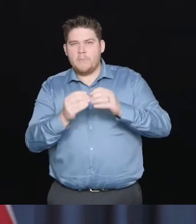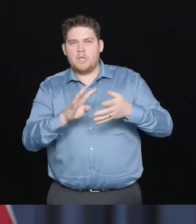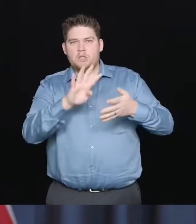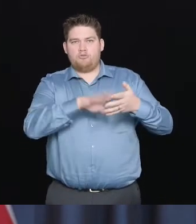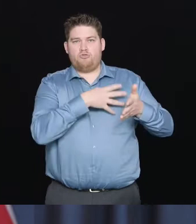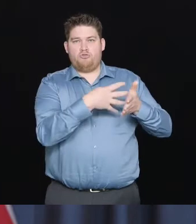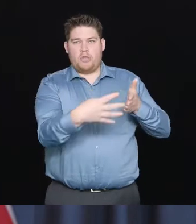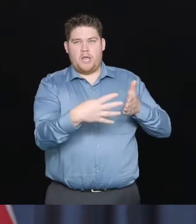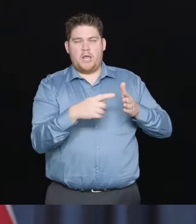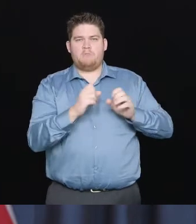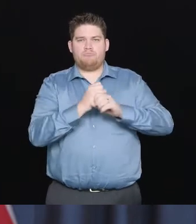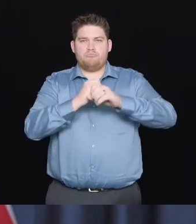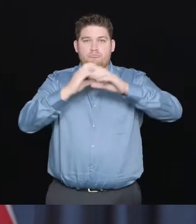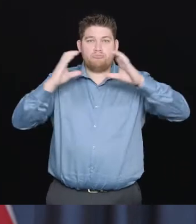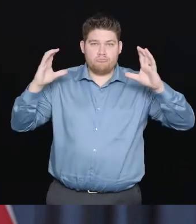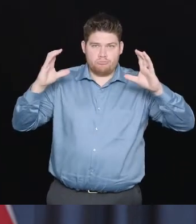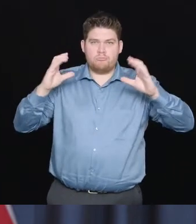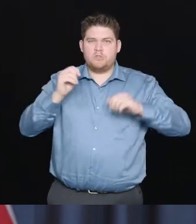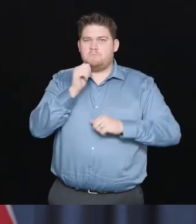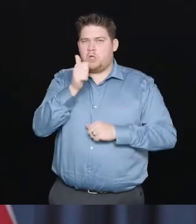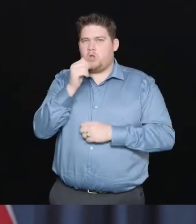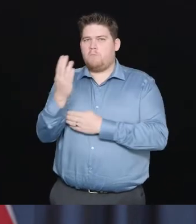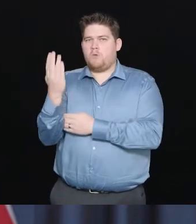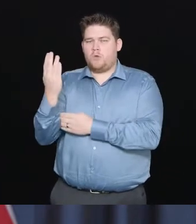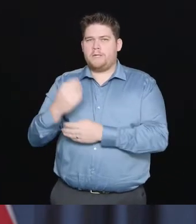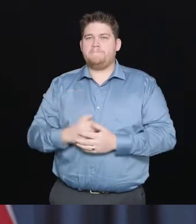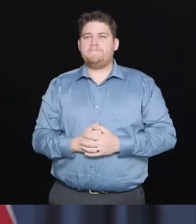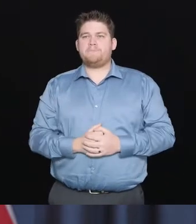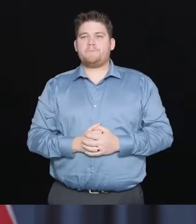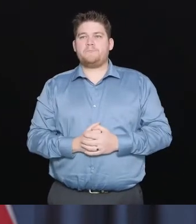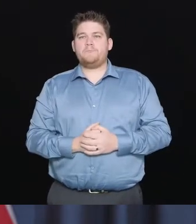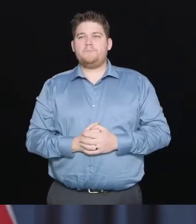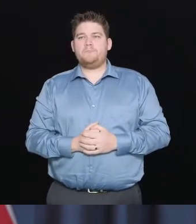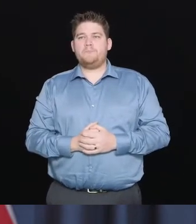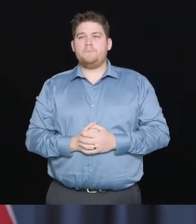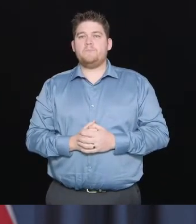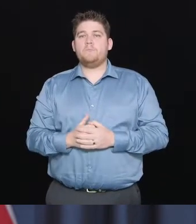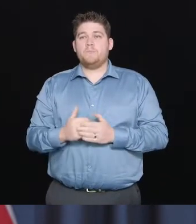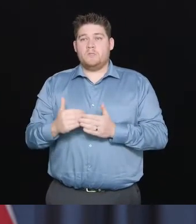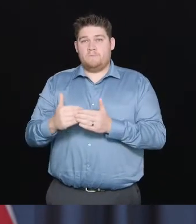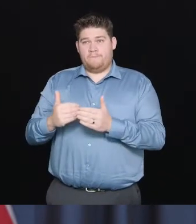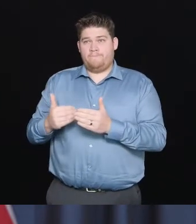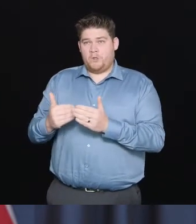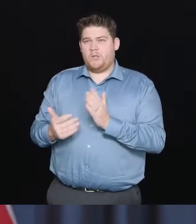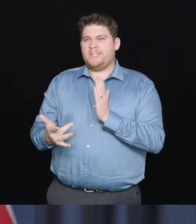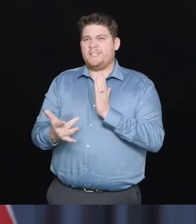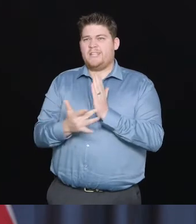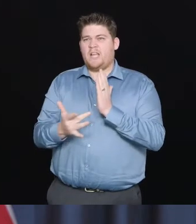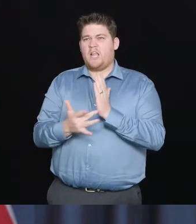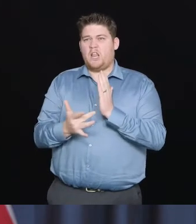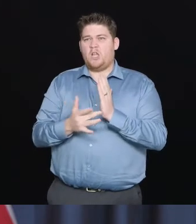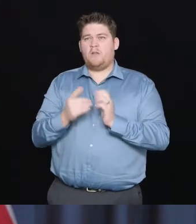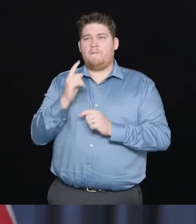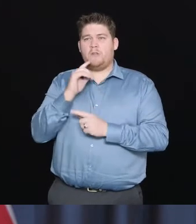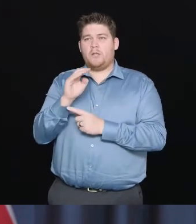an off-the-record technical briefing at 9 o'clock, and you'll get information from that. Members of the media will